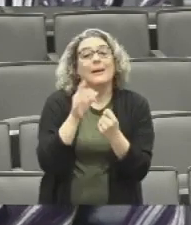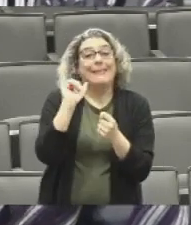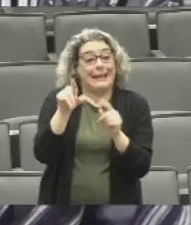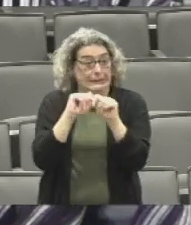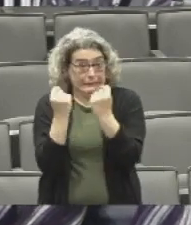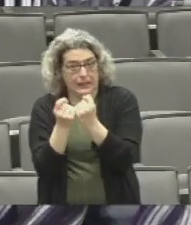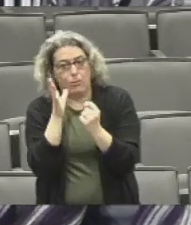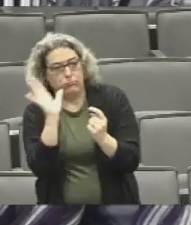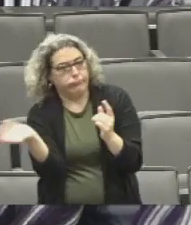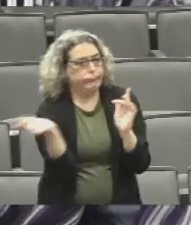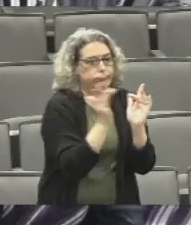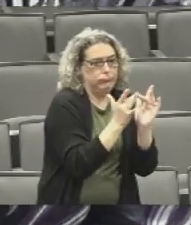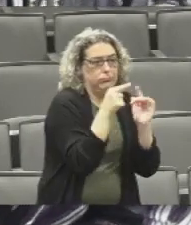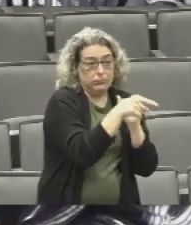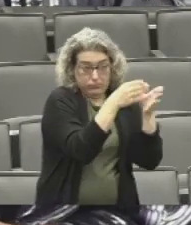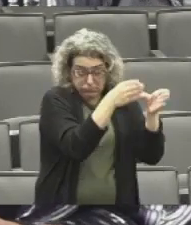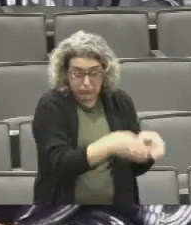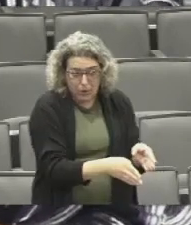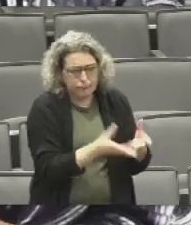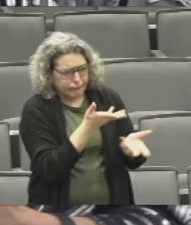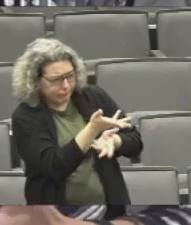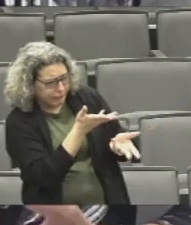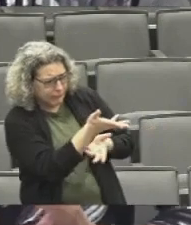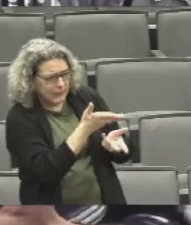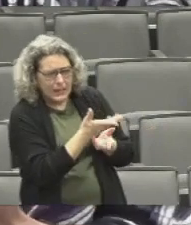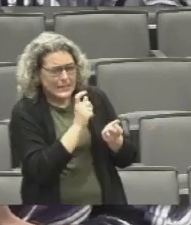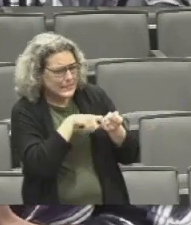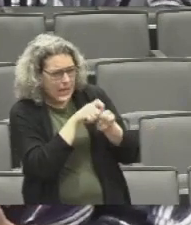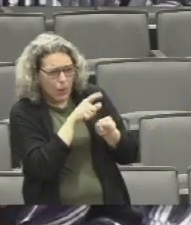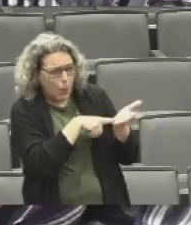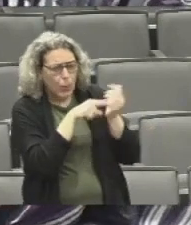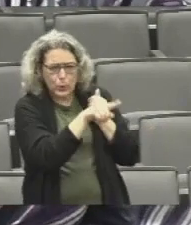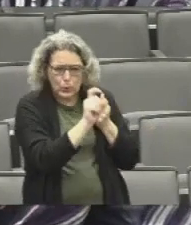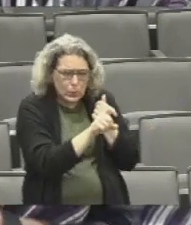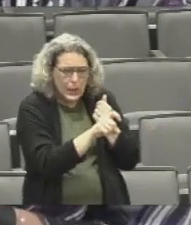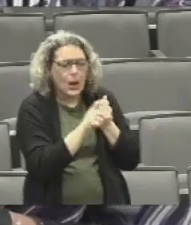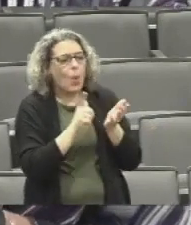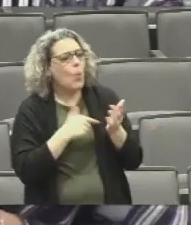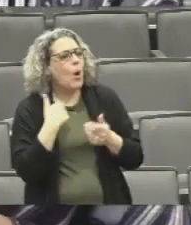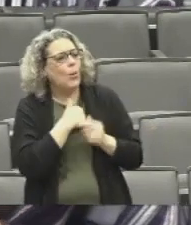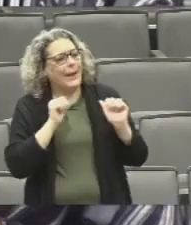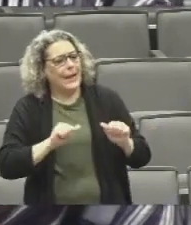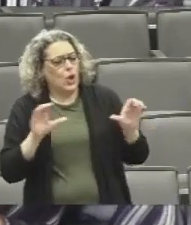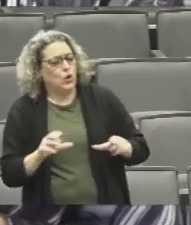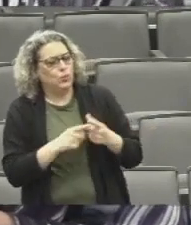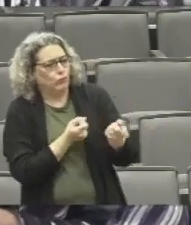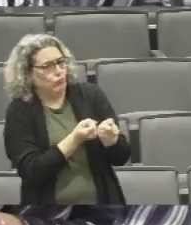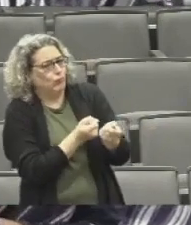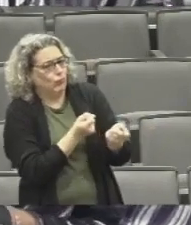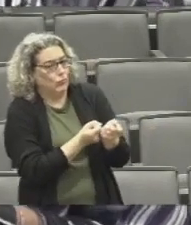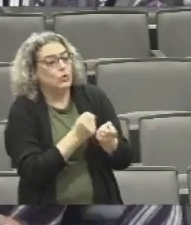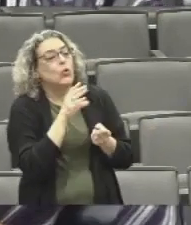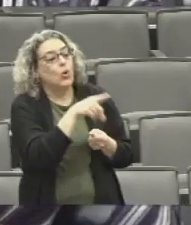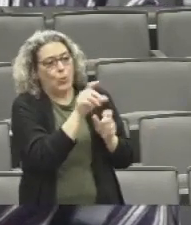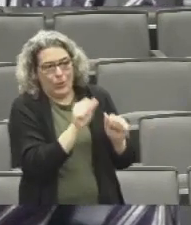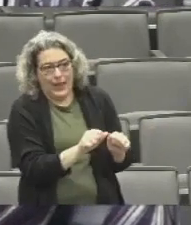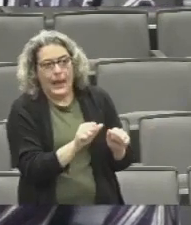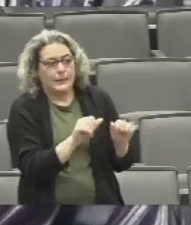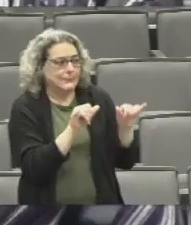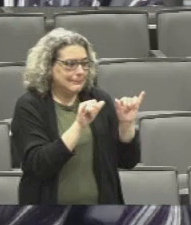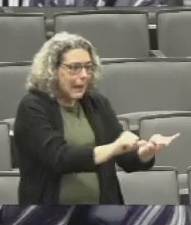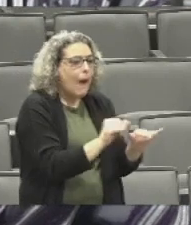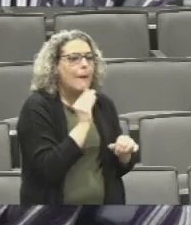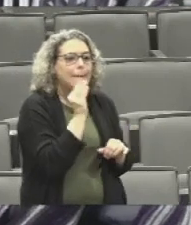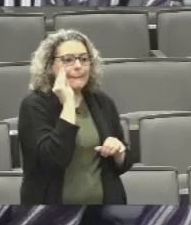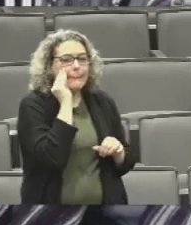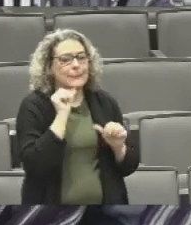that individual and say, what is your need? What can we do around you so that you can stay home and be